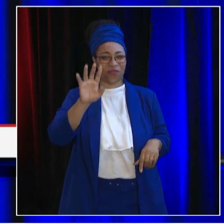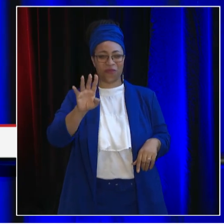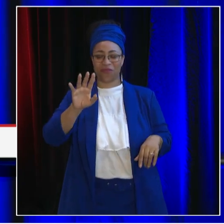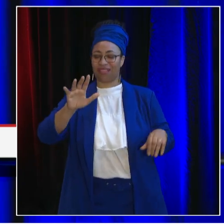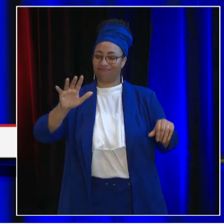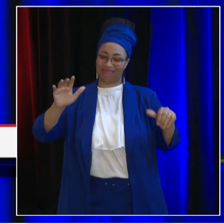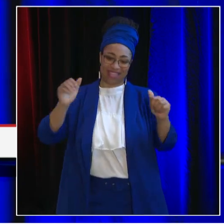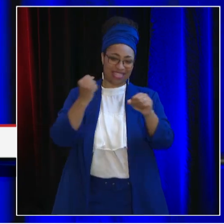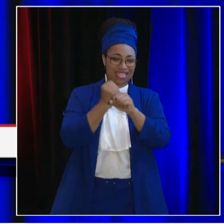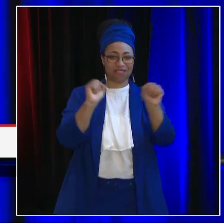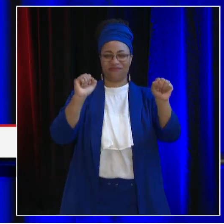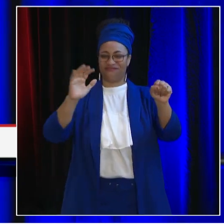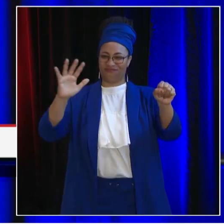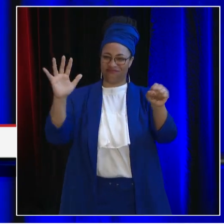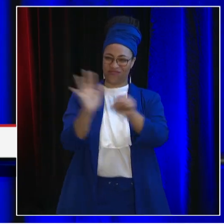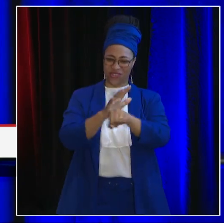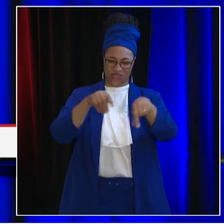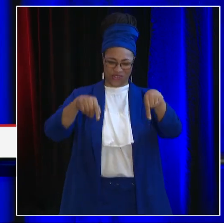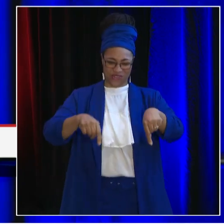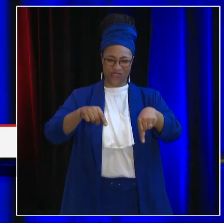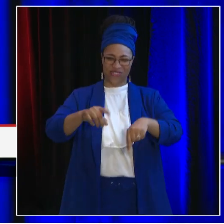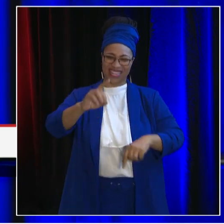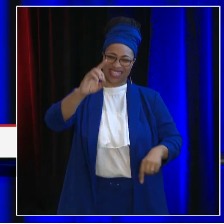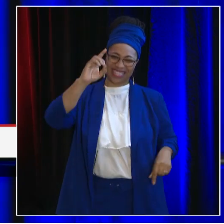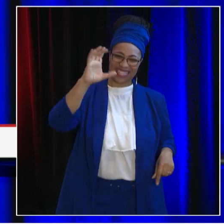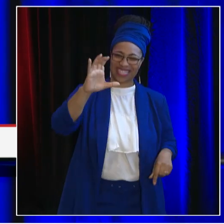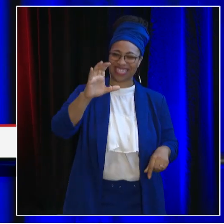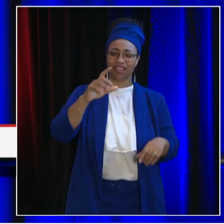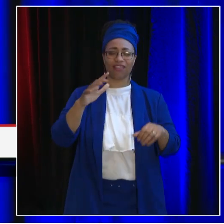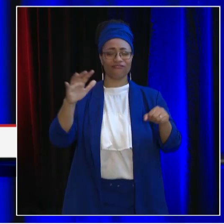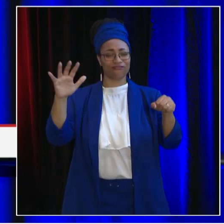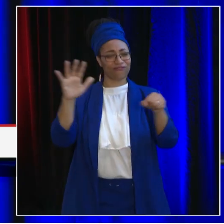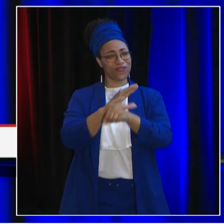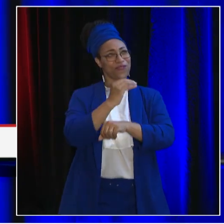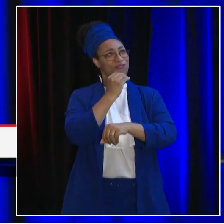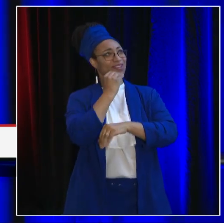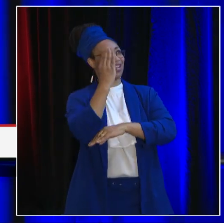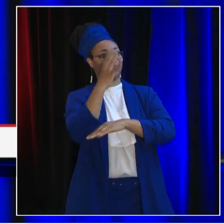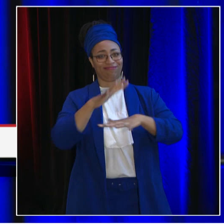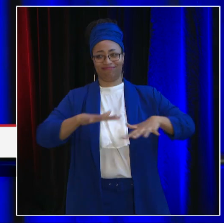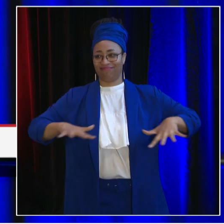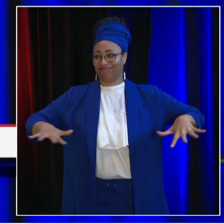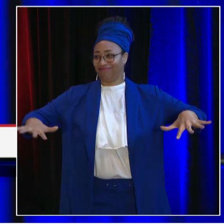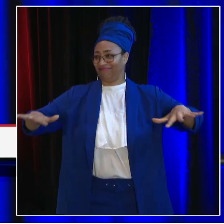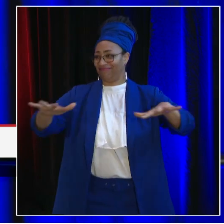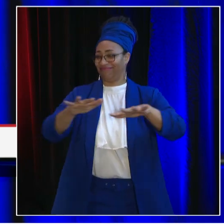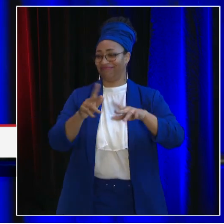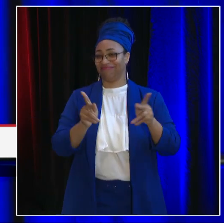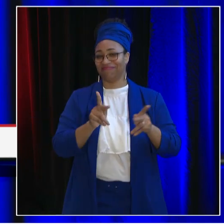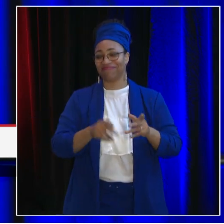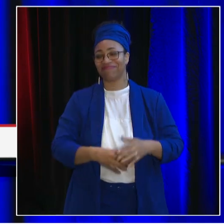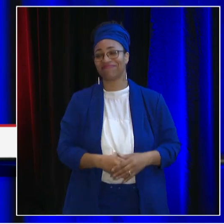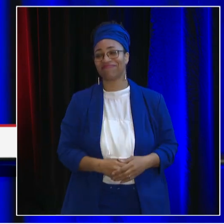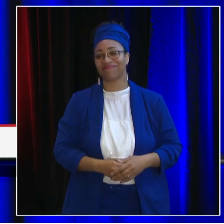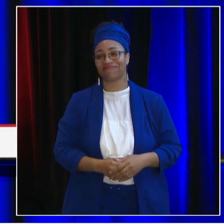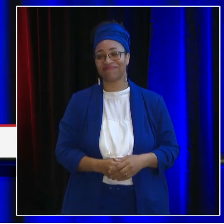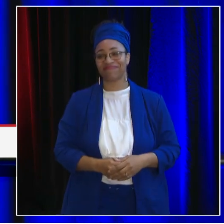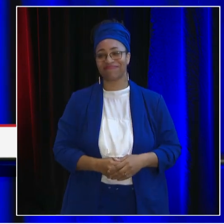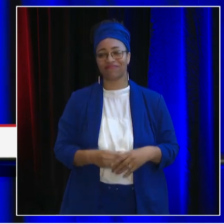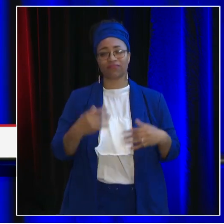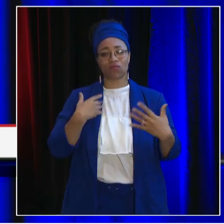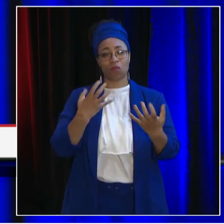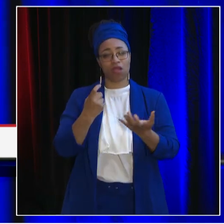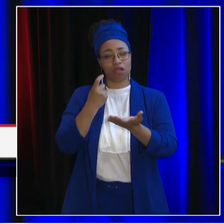Champions Luncheon. I'd like to take this opportunity to acknowledge a few people. First